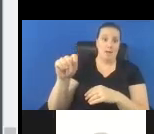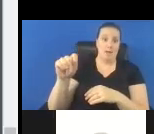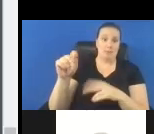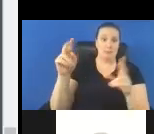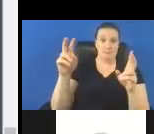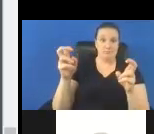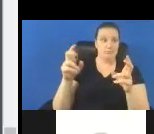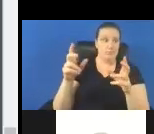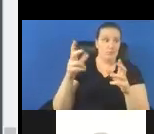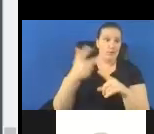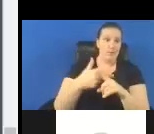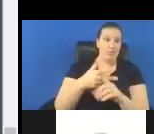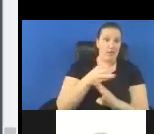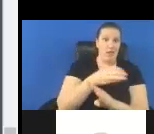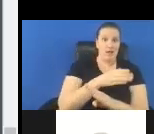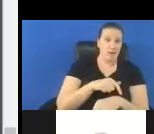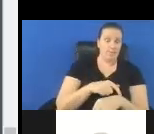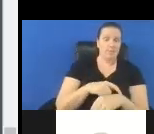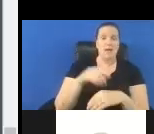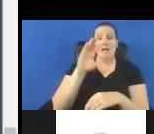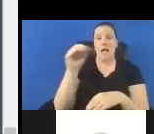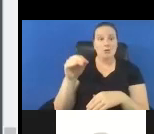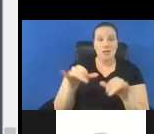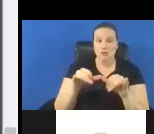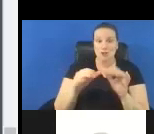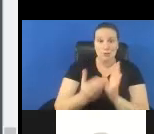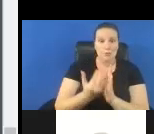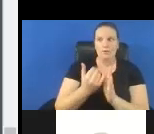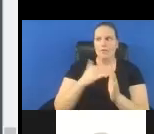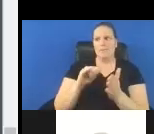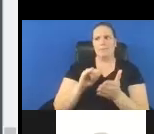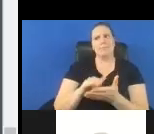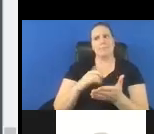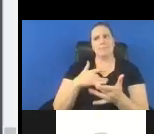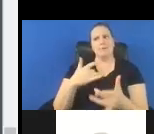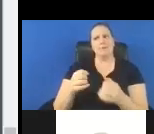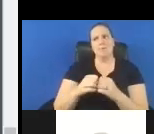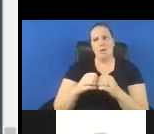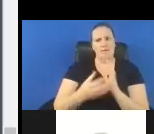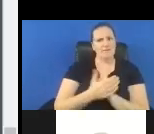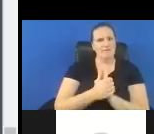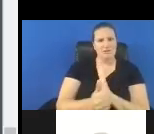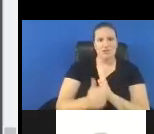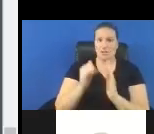of time. County's engineering review is typically a lot more efficient than the city of Vancouver's,